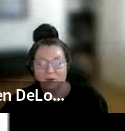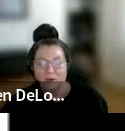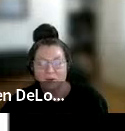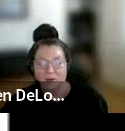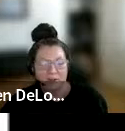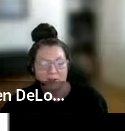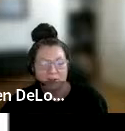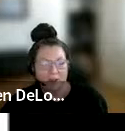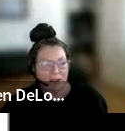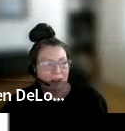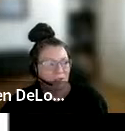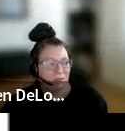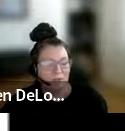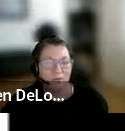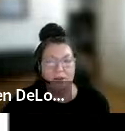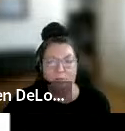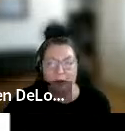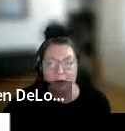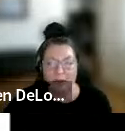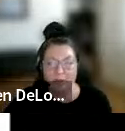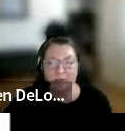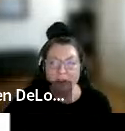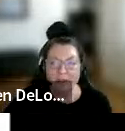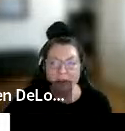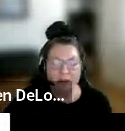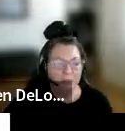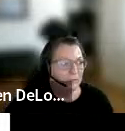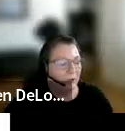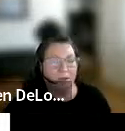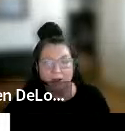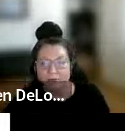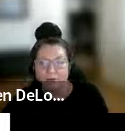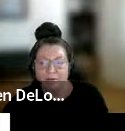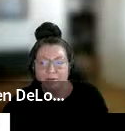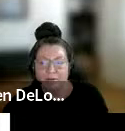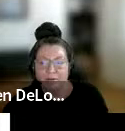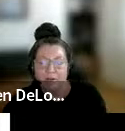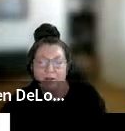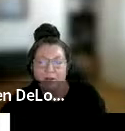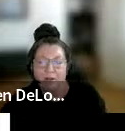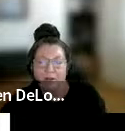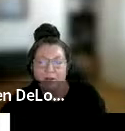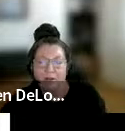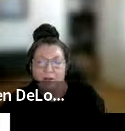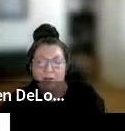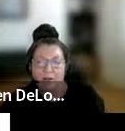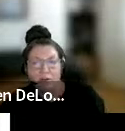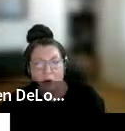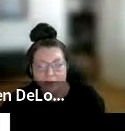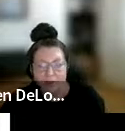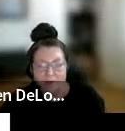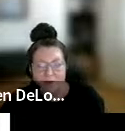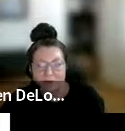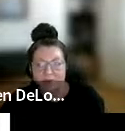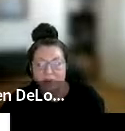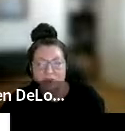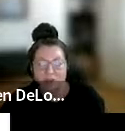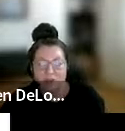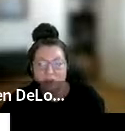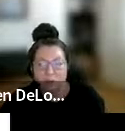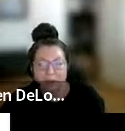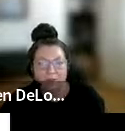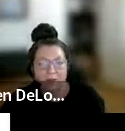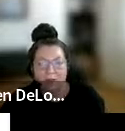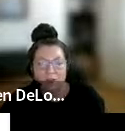So I just was very impressed with Claire knowing the zones, and she seems to